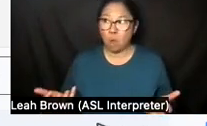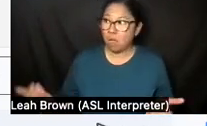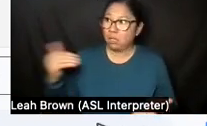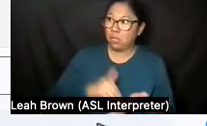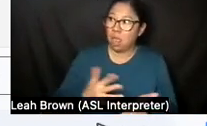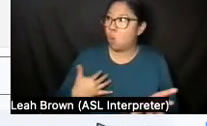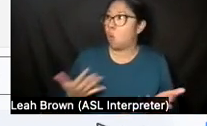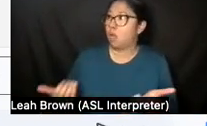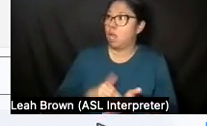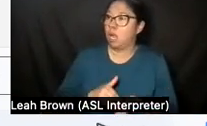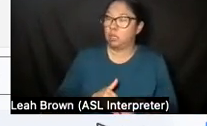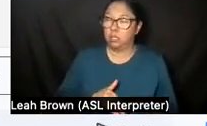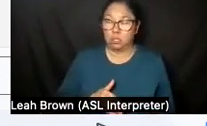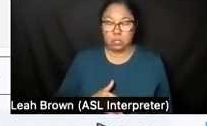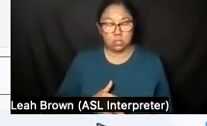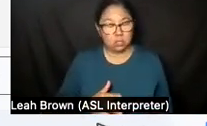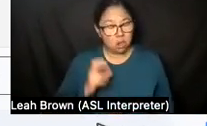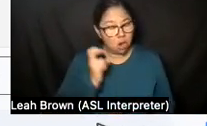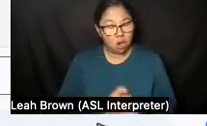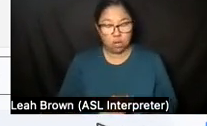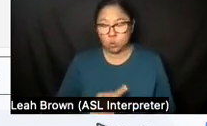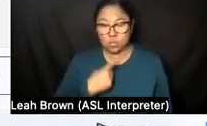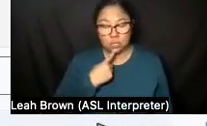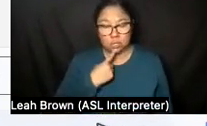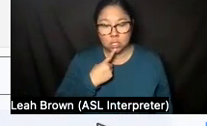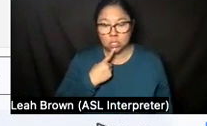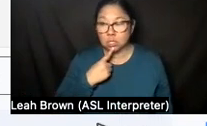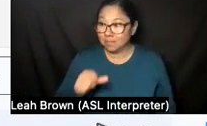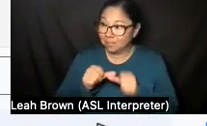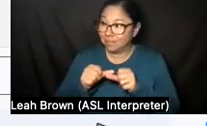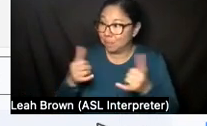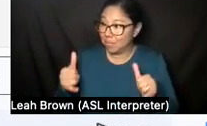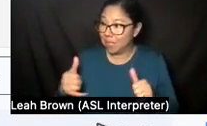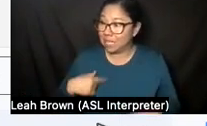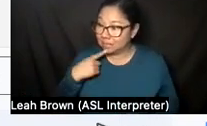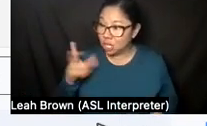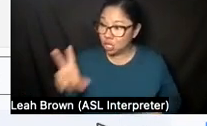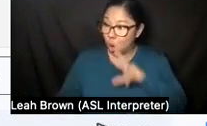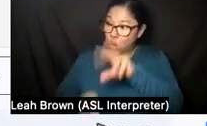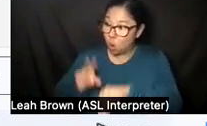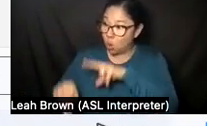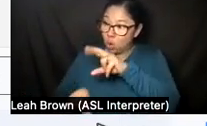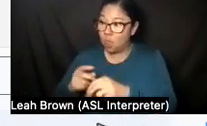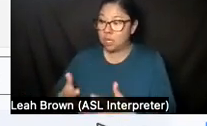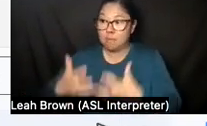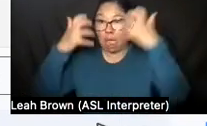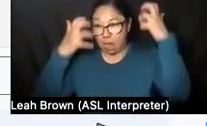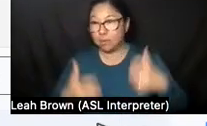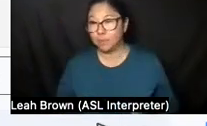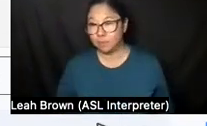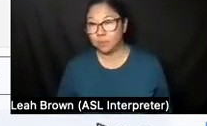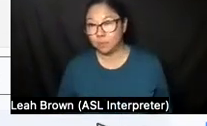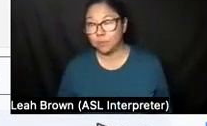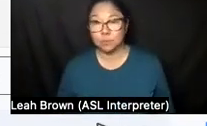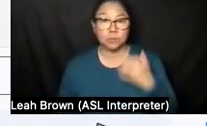again. And it's so hard to say, they keep playing, and then I keep saying no to her, and she gets mad. And sometimes you just have